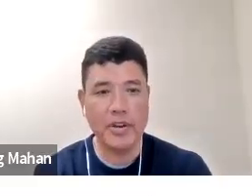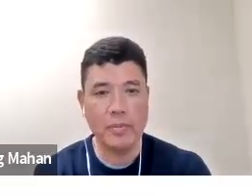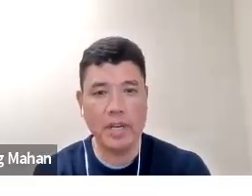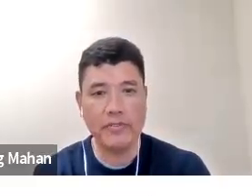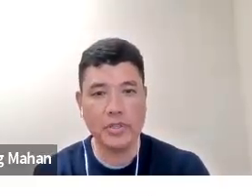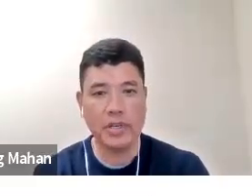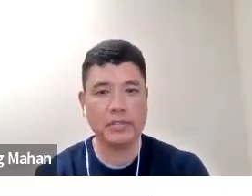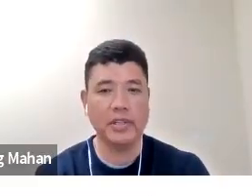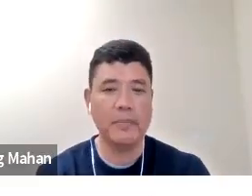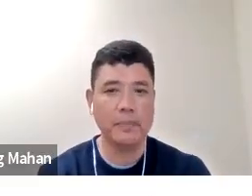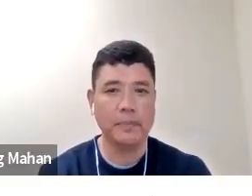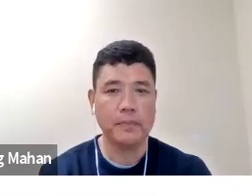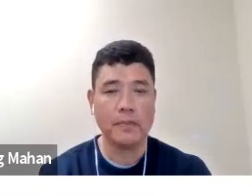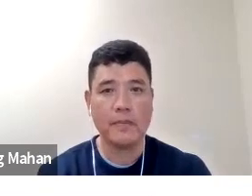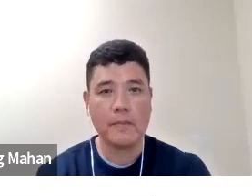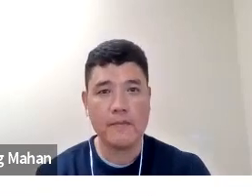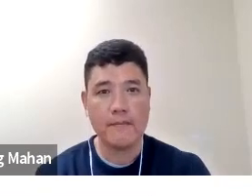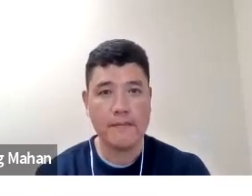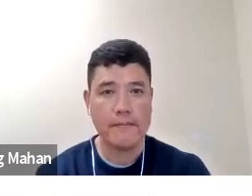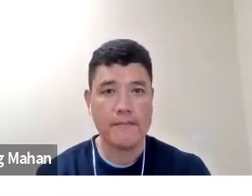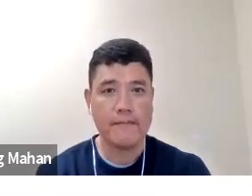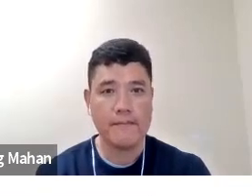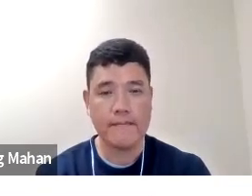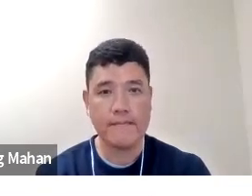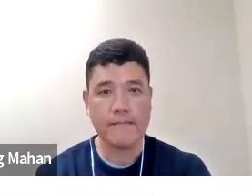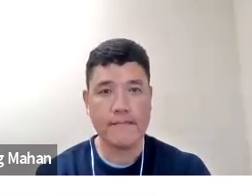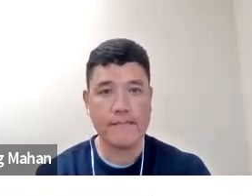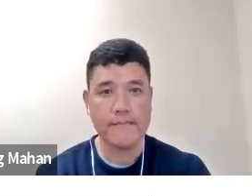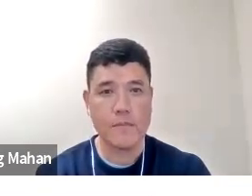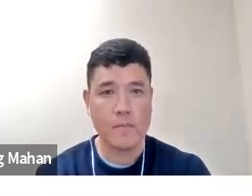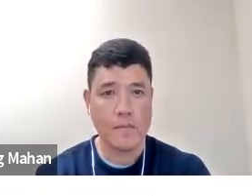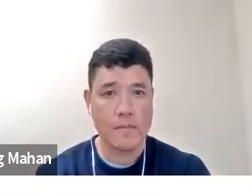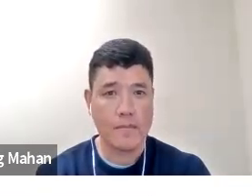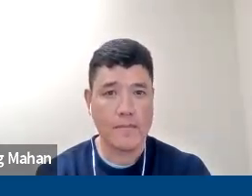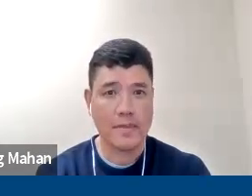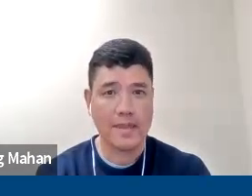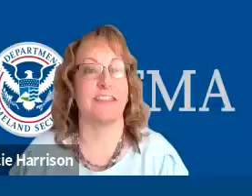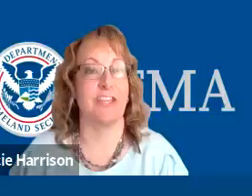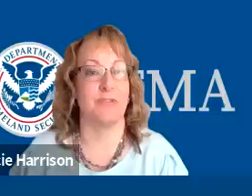All right, I think that is the end of our presentation.